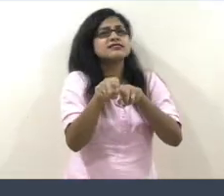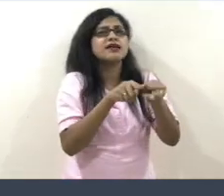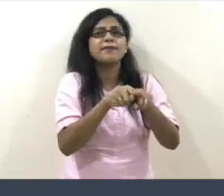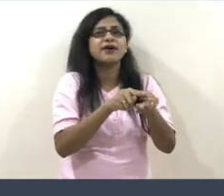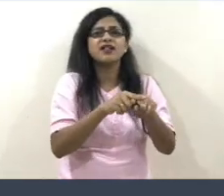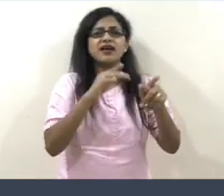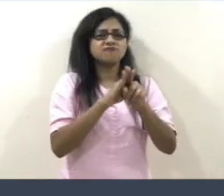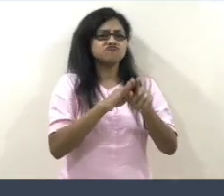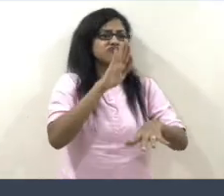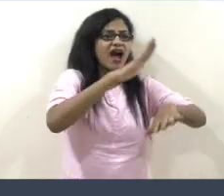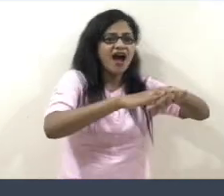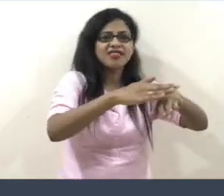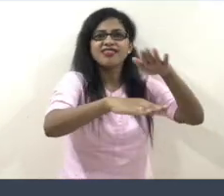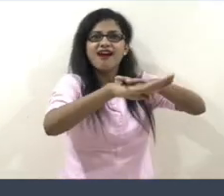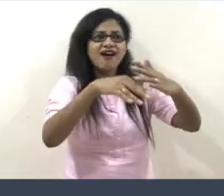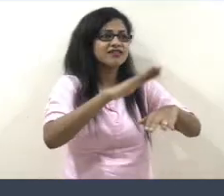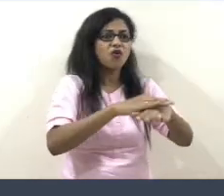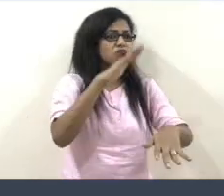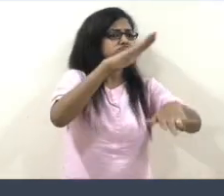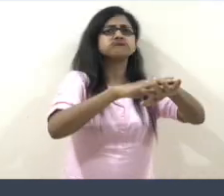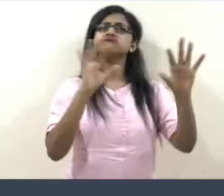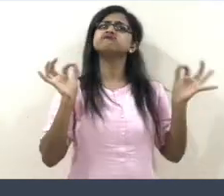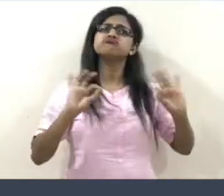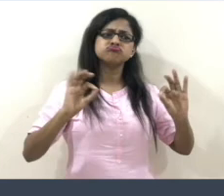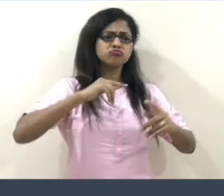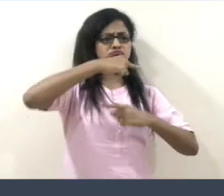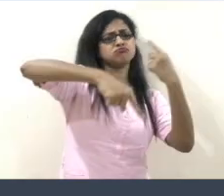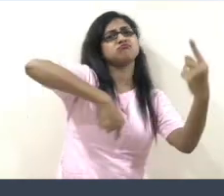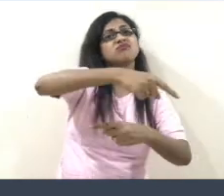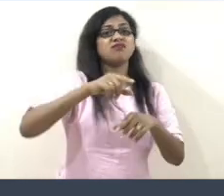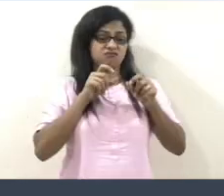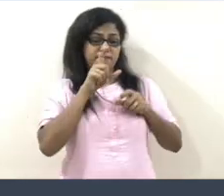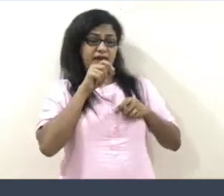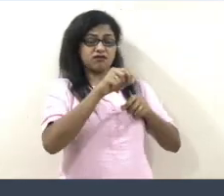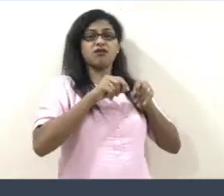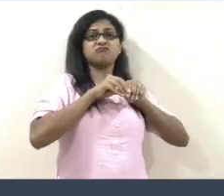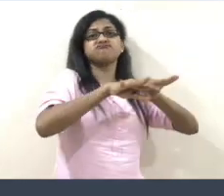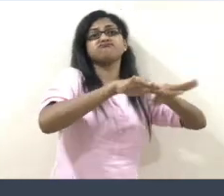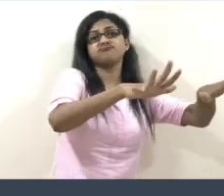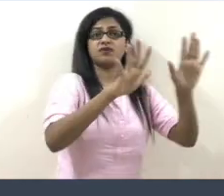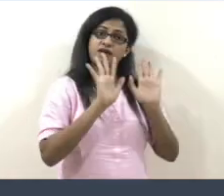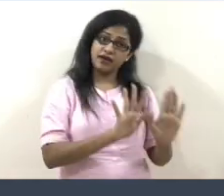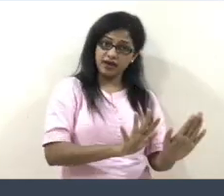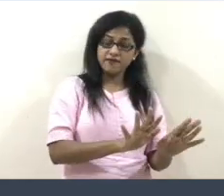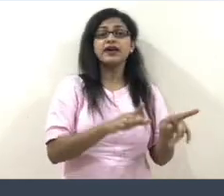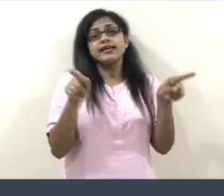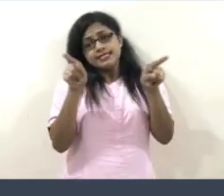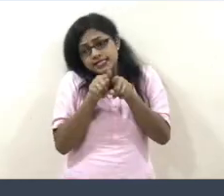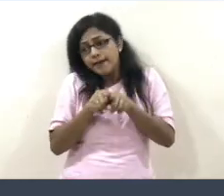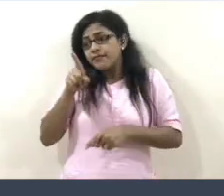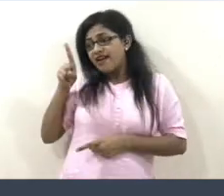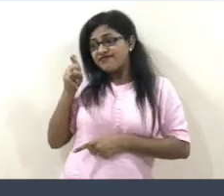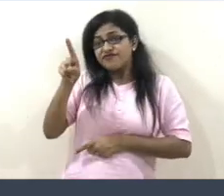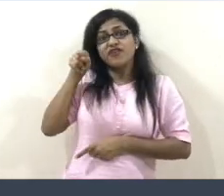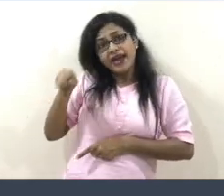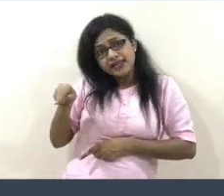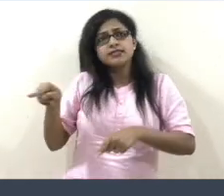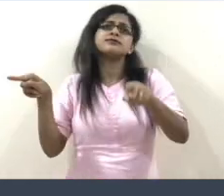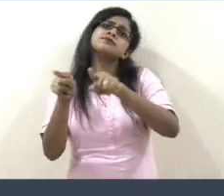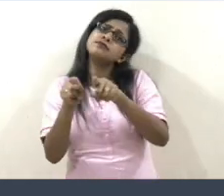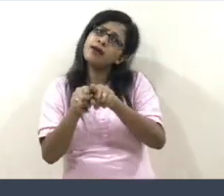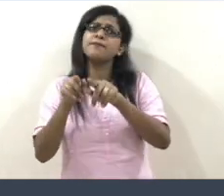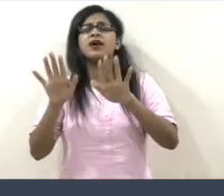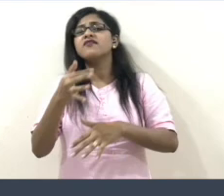bacteria. Similarly, in the following ways can a virus be transmitted: sneezes, coughs, sexual contact, shared